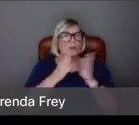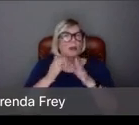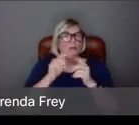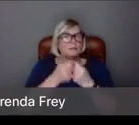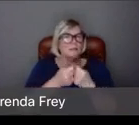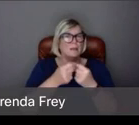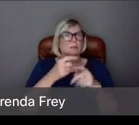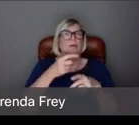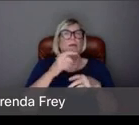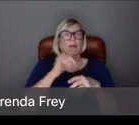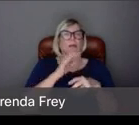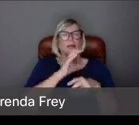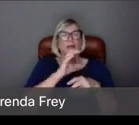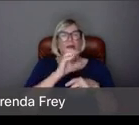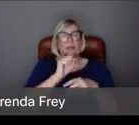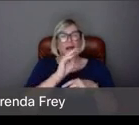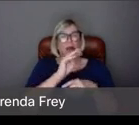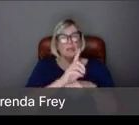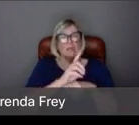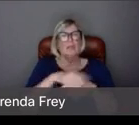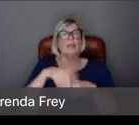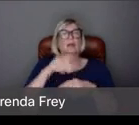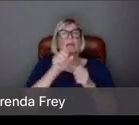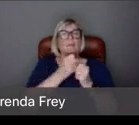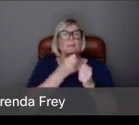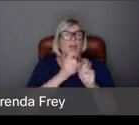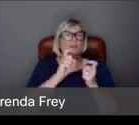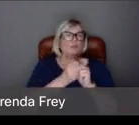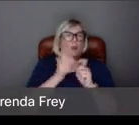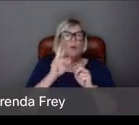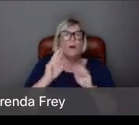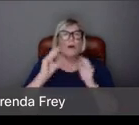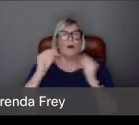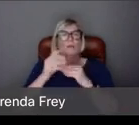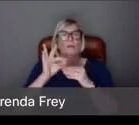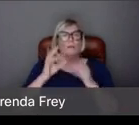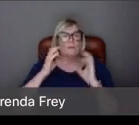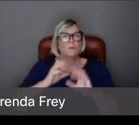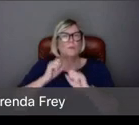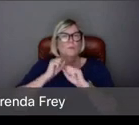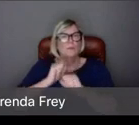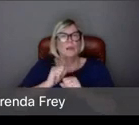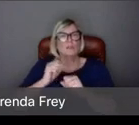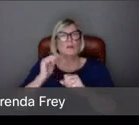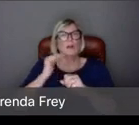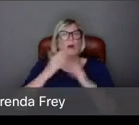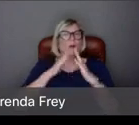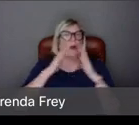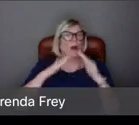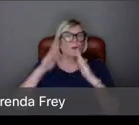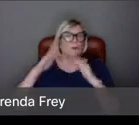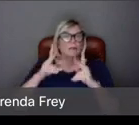of CCCSMD, Making Change, our Office of Consumer Protection, our housing